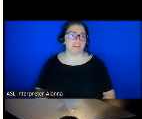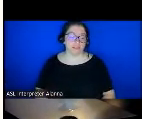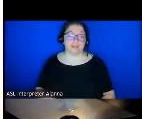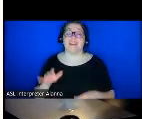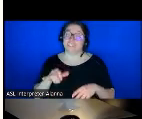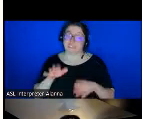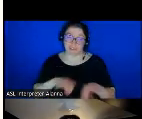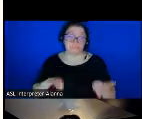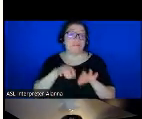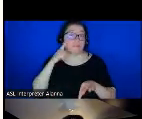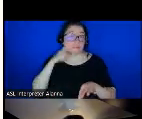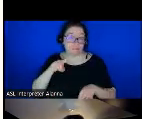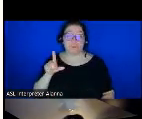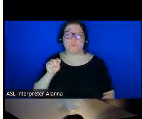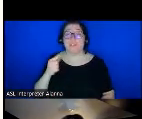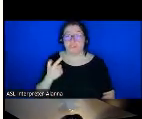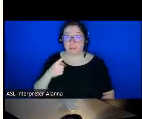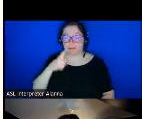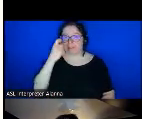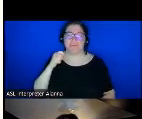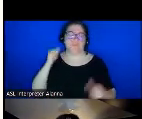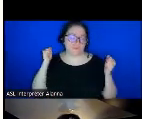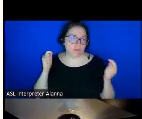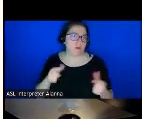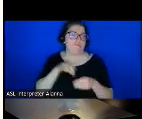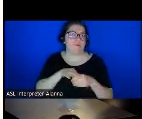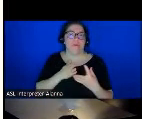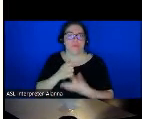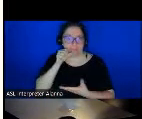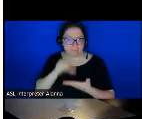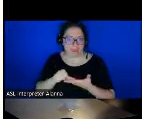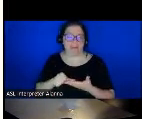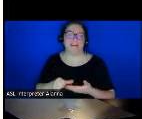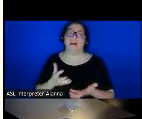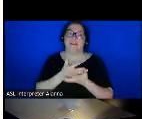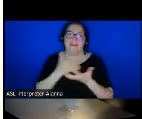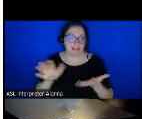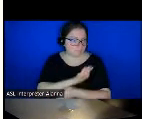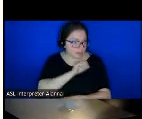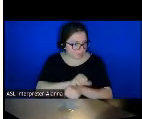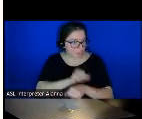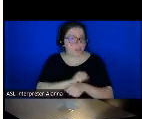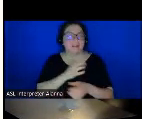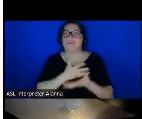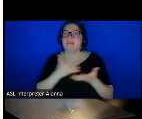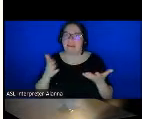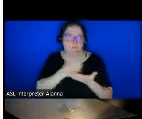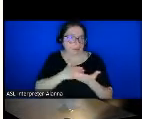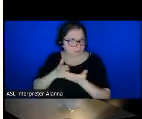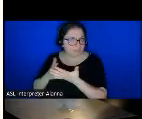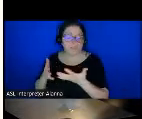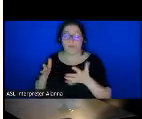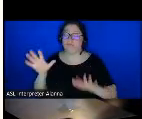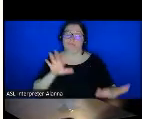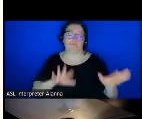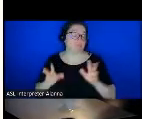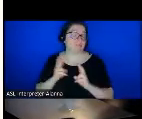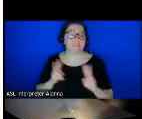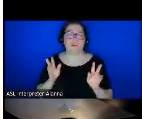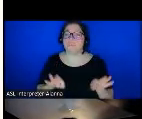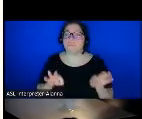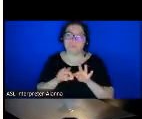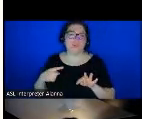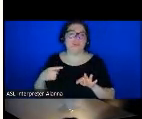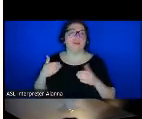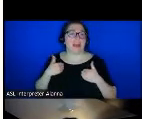i'm sure you're familiar there are a lot of pieces a lot of paperwork so it was really important for us to have um fluent native speakers